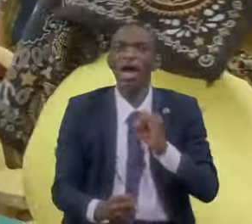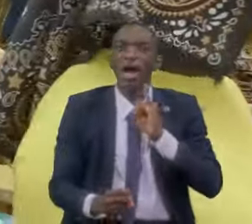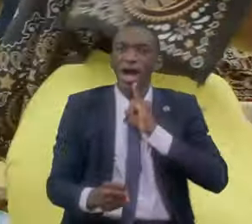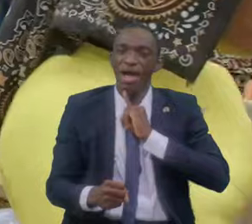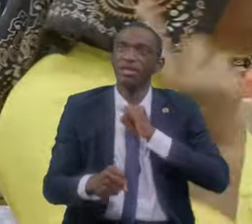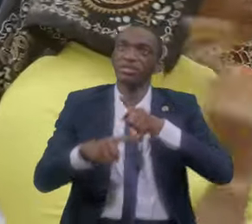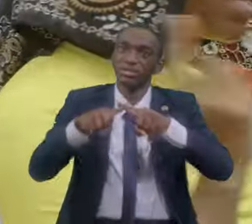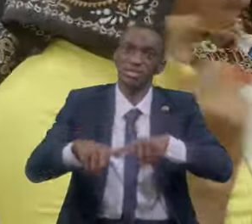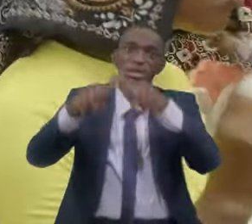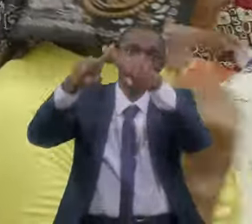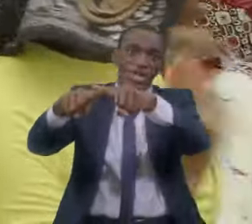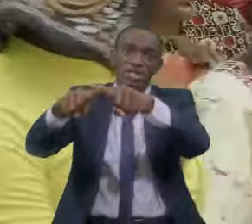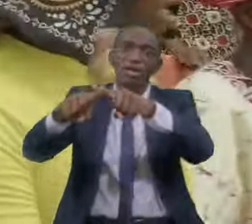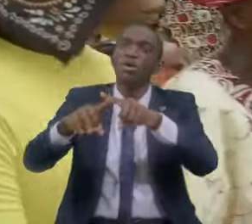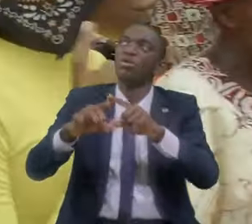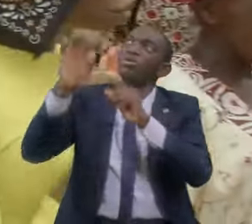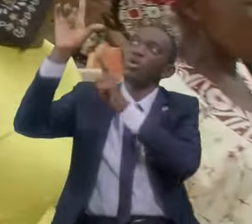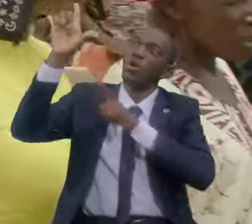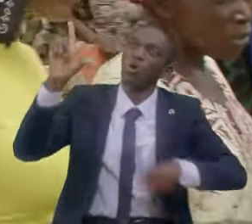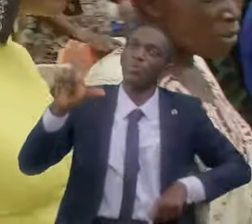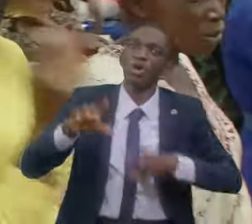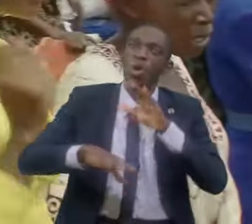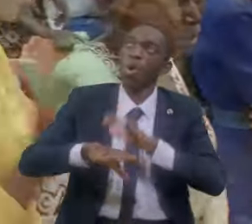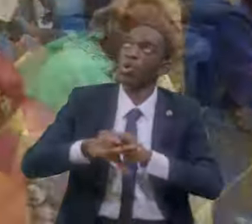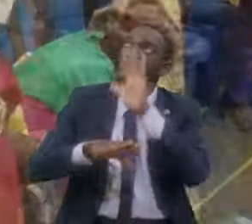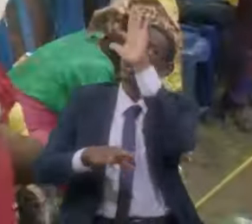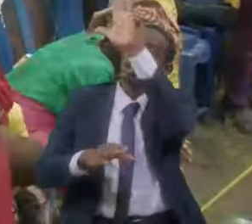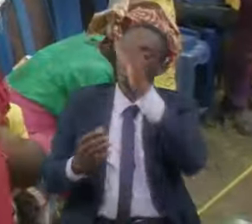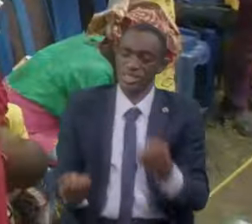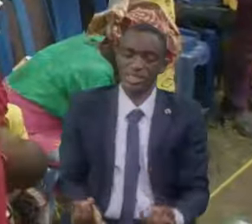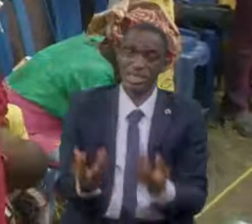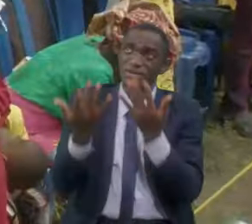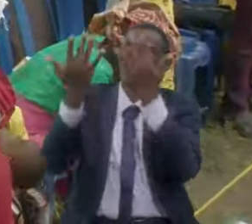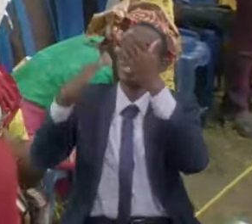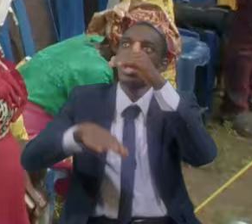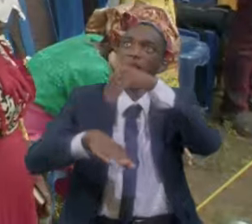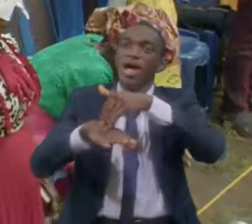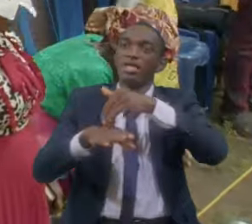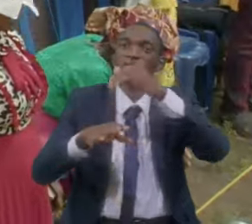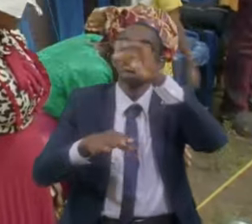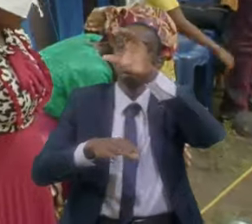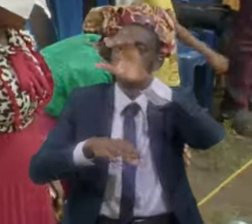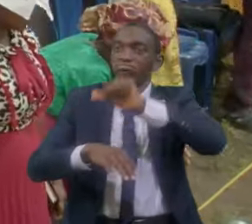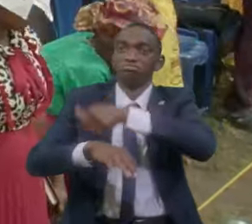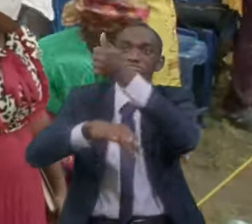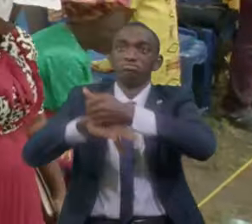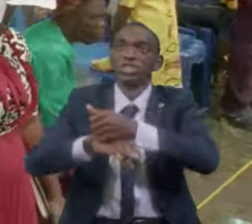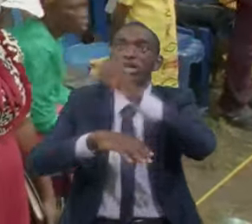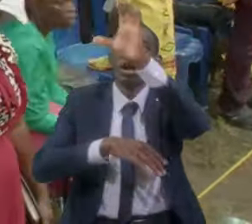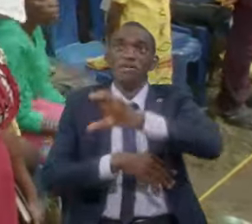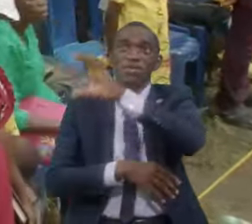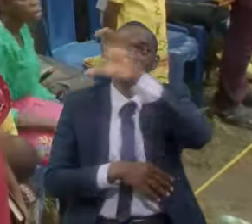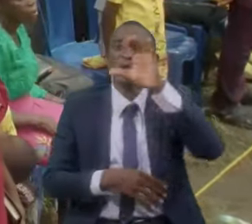Lord, on your sacrifice at Calvary I depend. Trust Him.